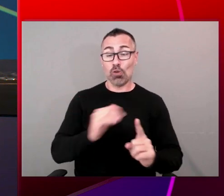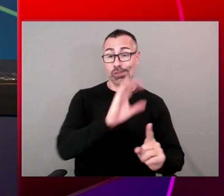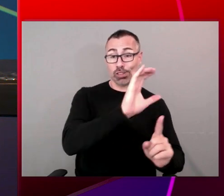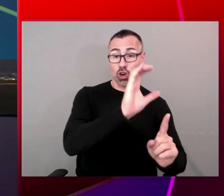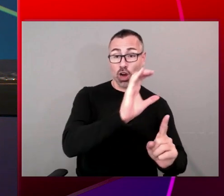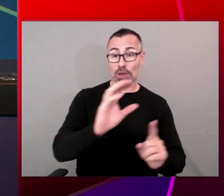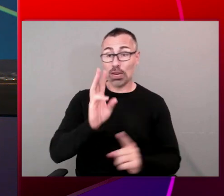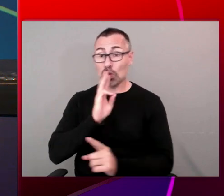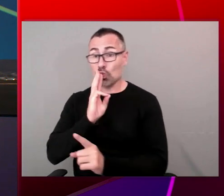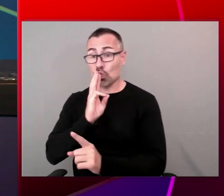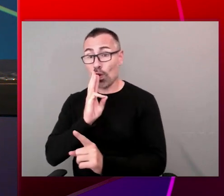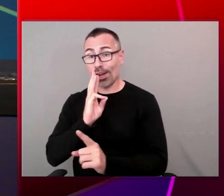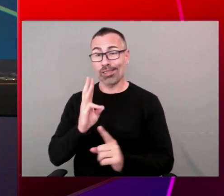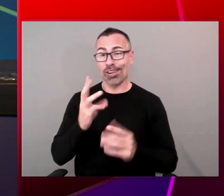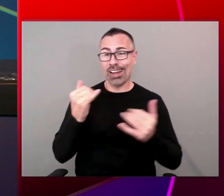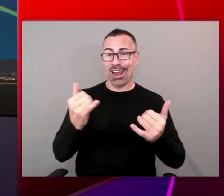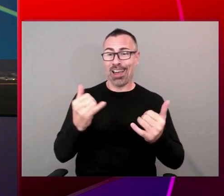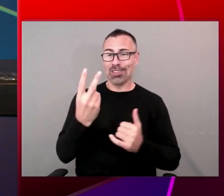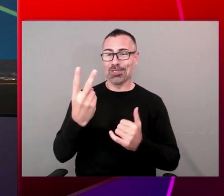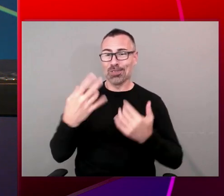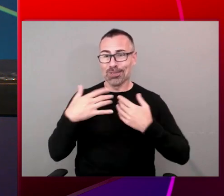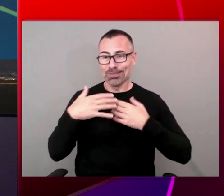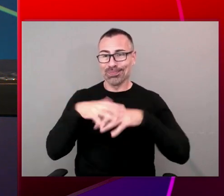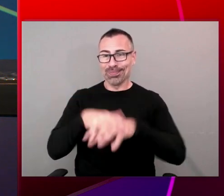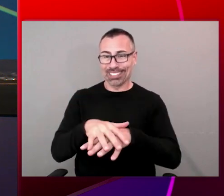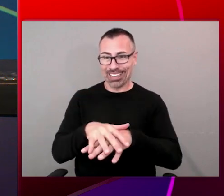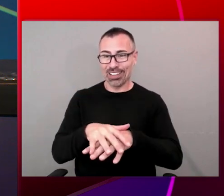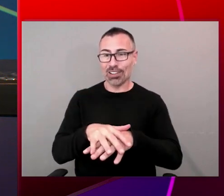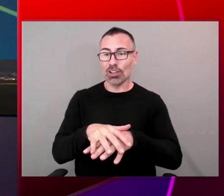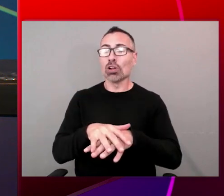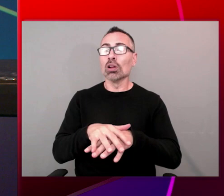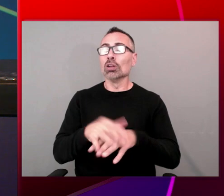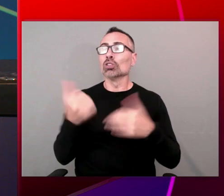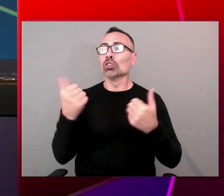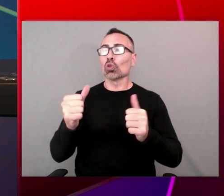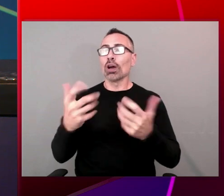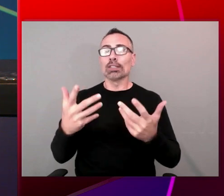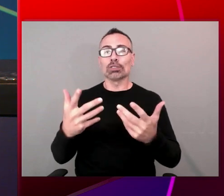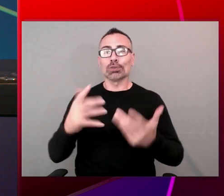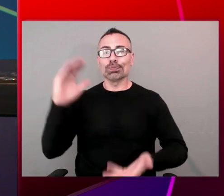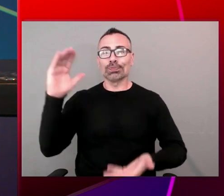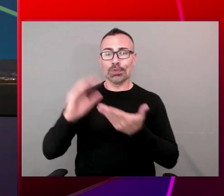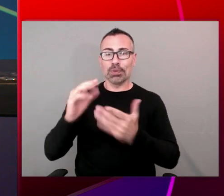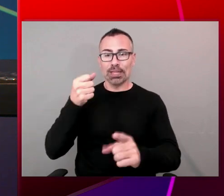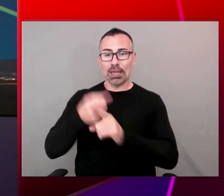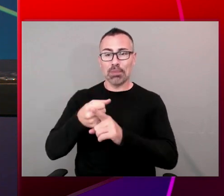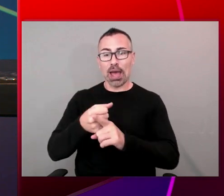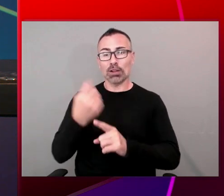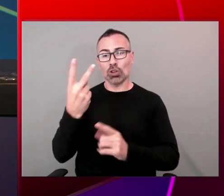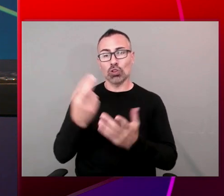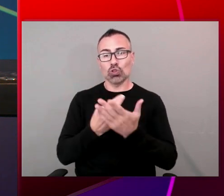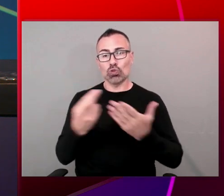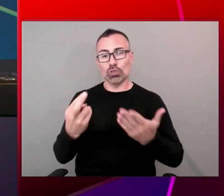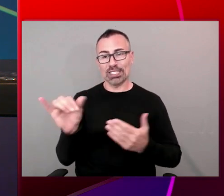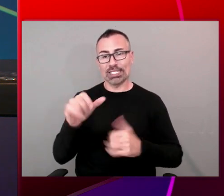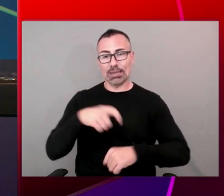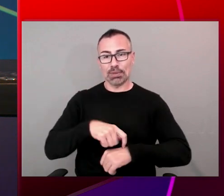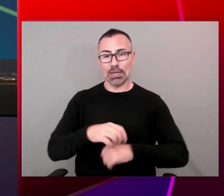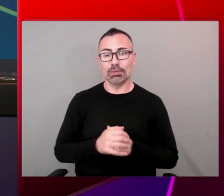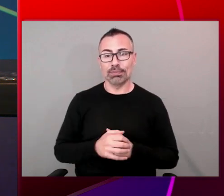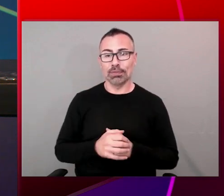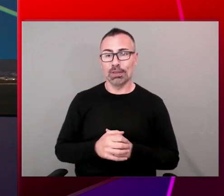of those things together to try to minimize the impact on both of those resources at the same time. That makes a lot of sense. Wow. I